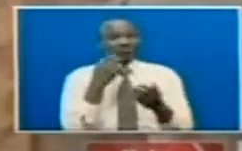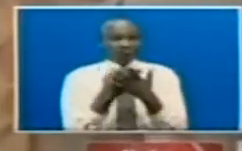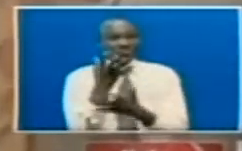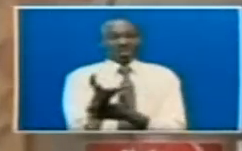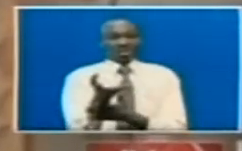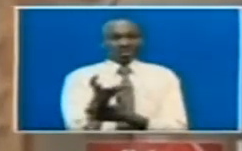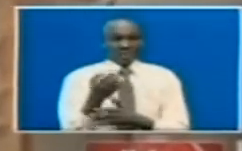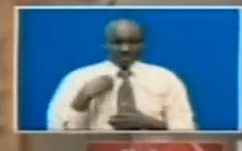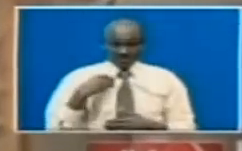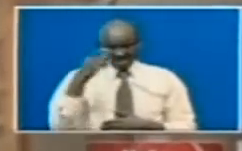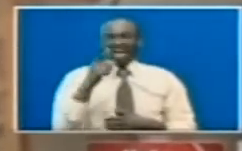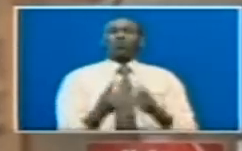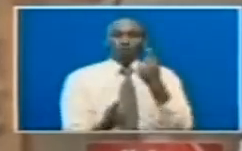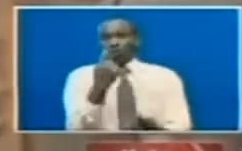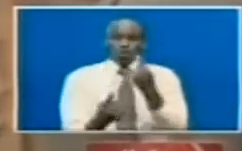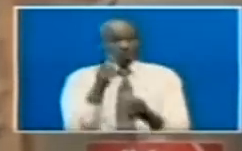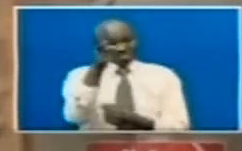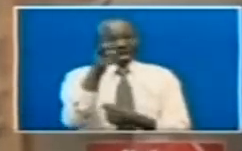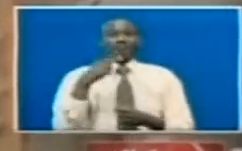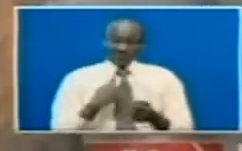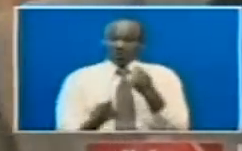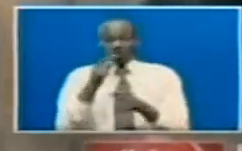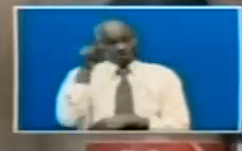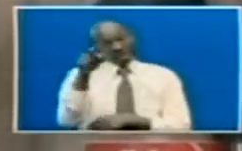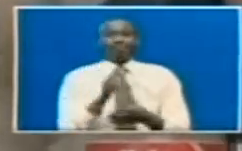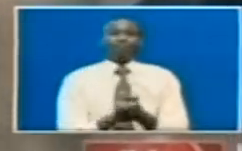I was ahead of cook at the officer's mess.